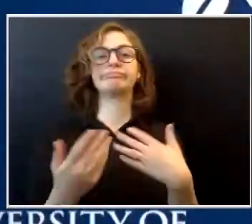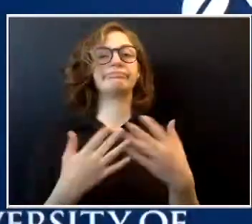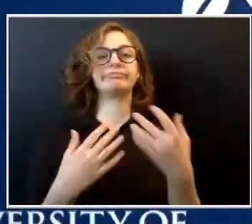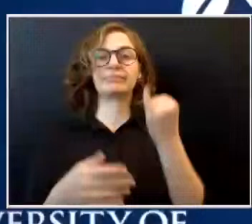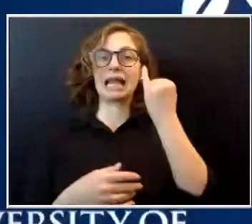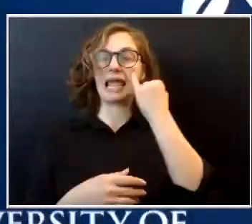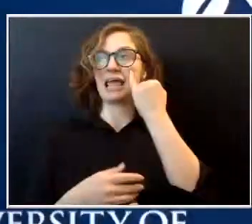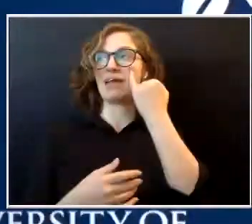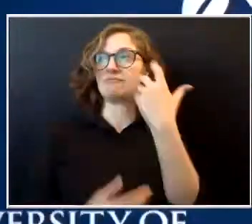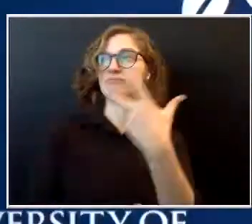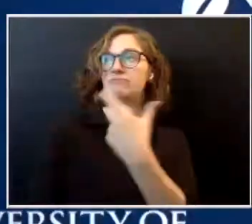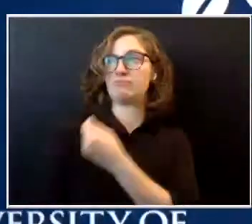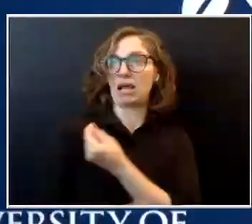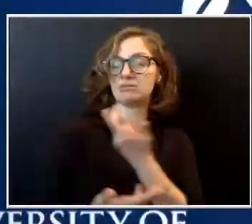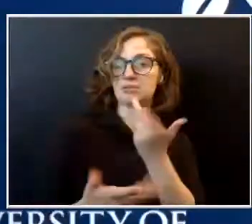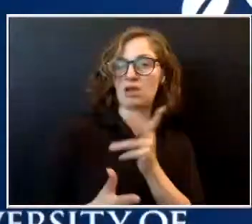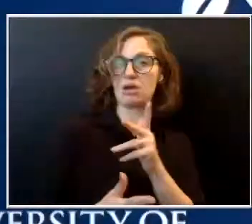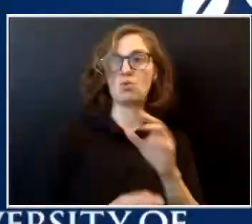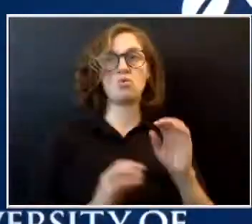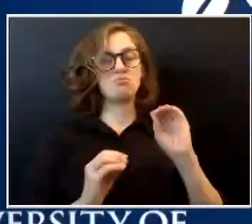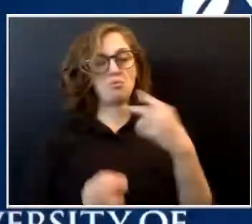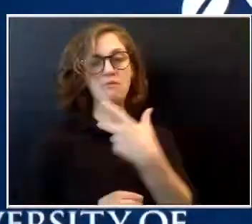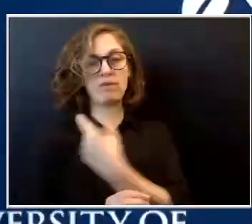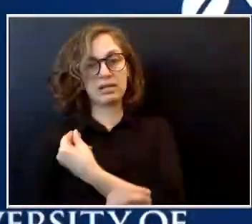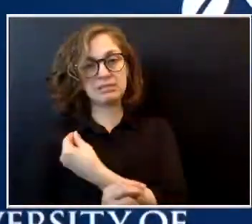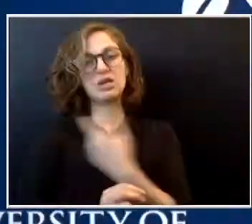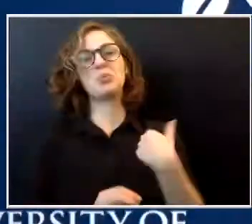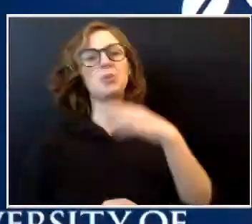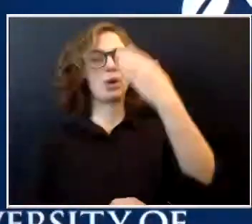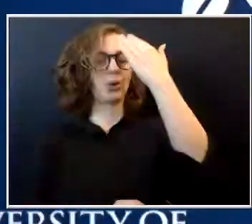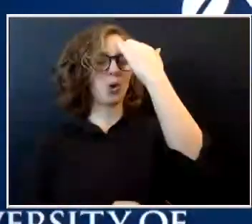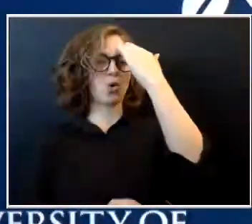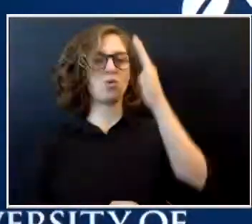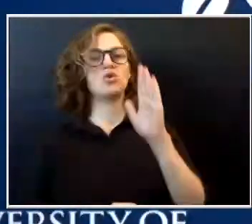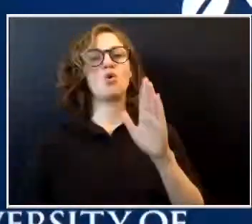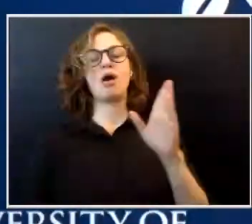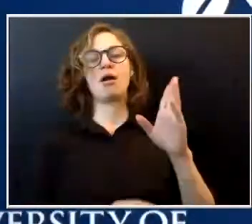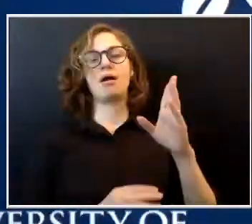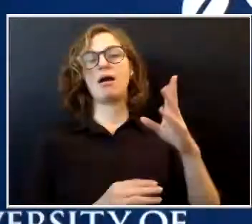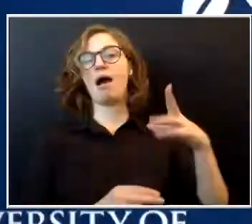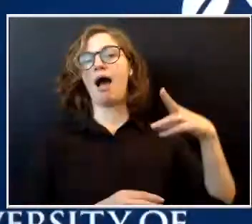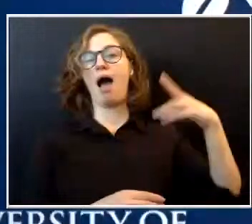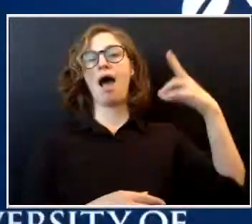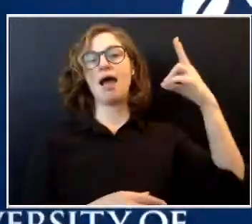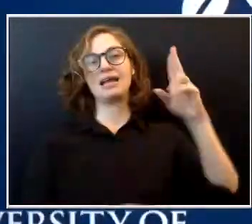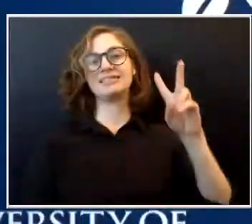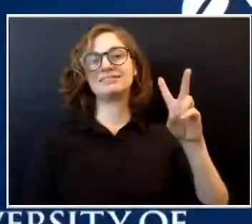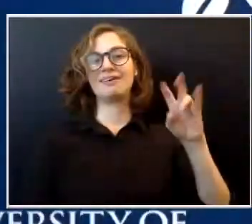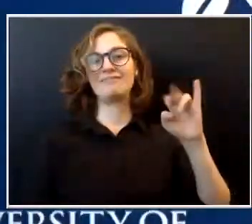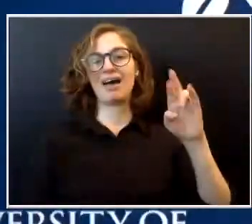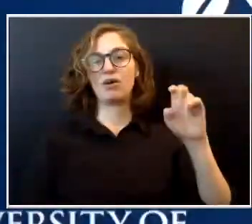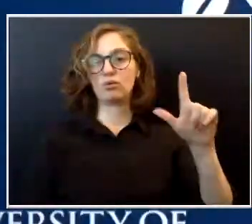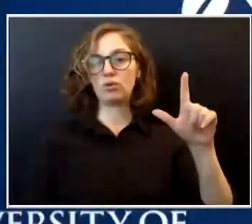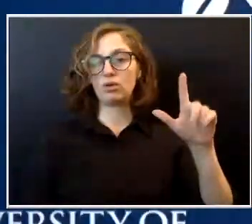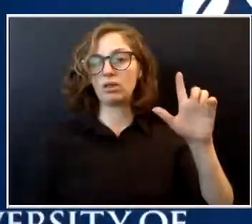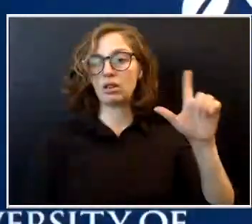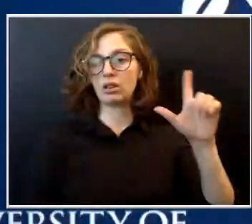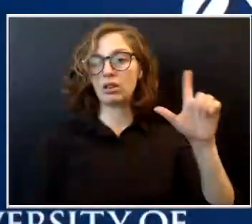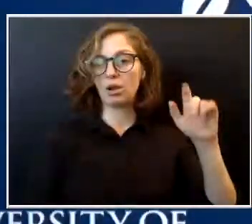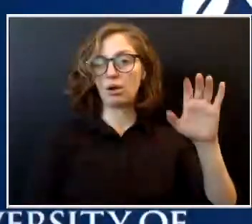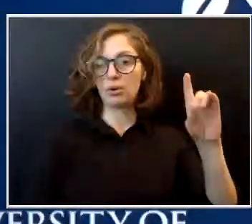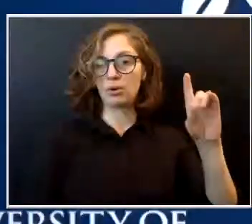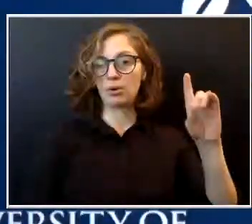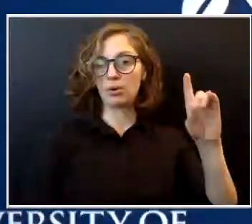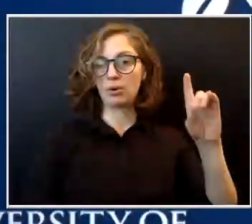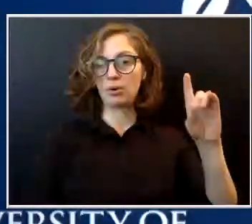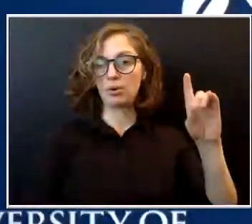vaccinated, certainly we know that you have the highest viral loads, those 1 to 2 days prior to symptoms starting, and those 1 to 2 days